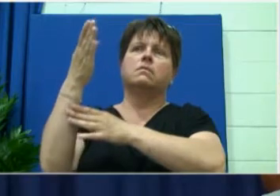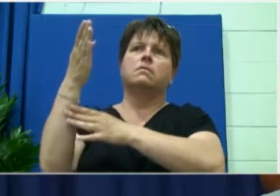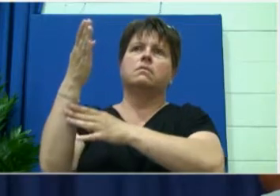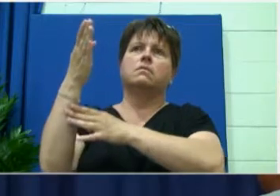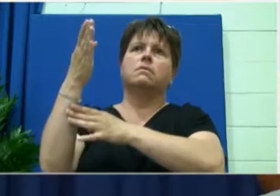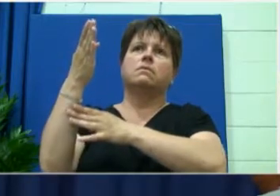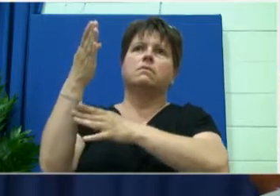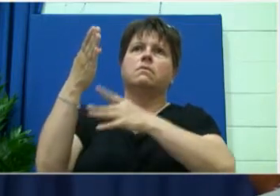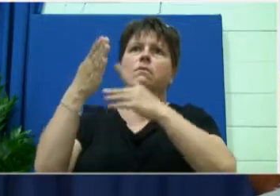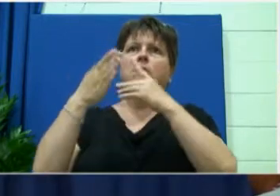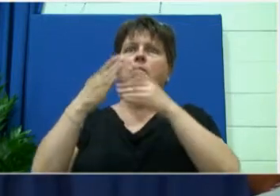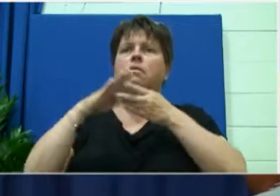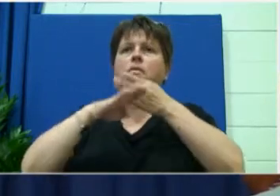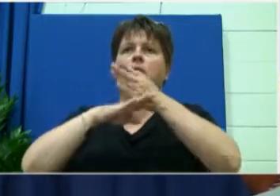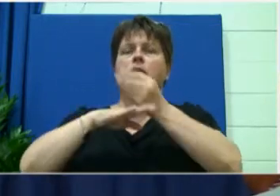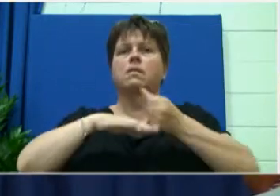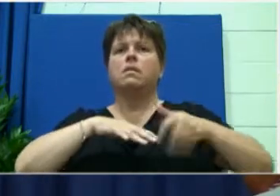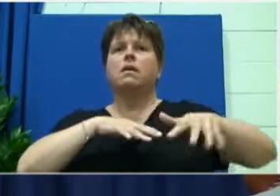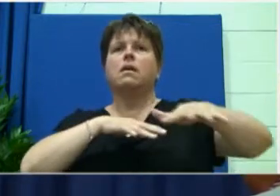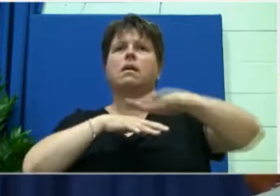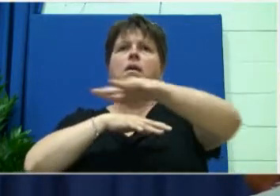wave o'er the